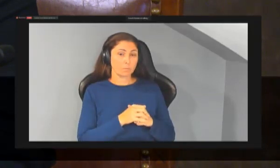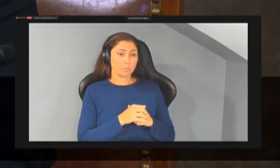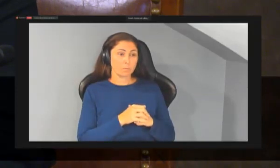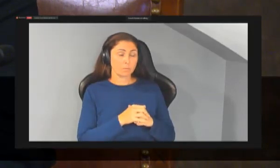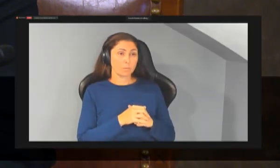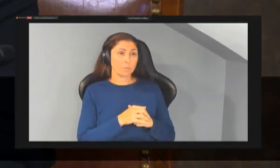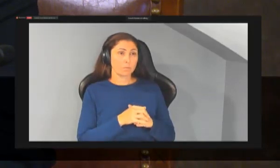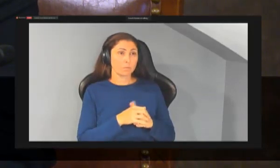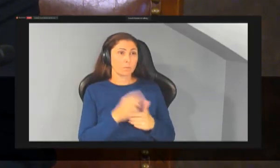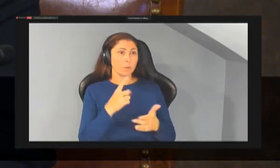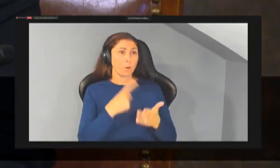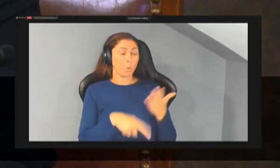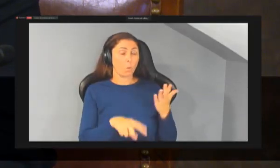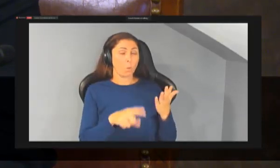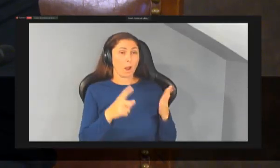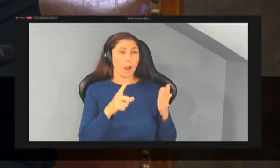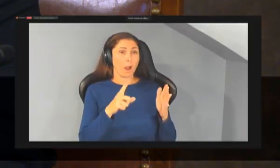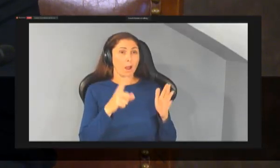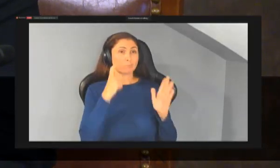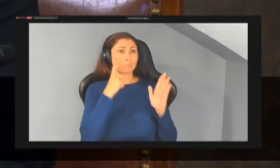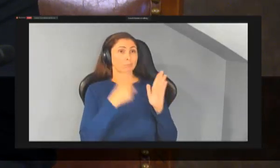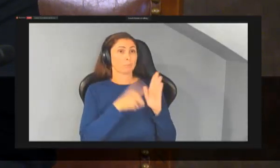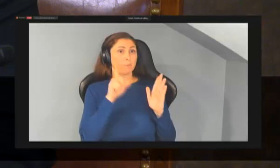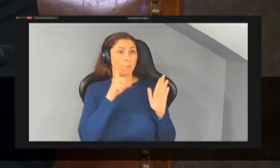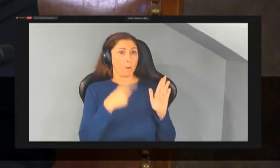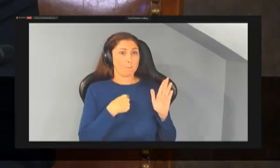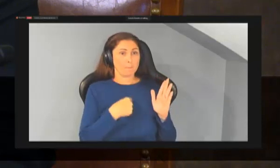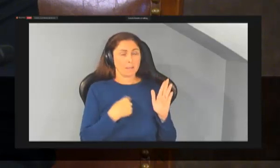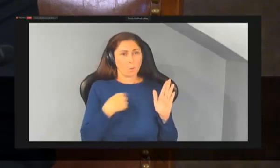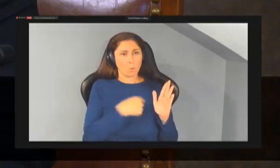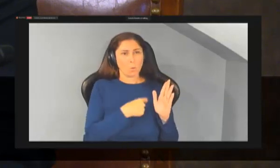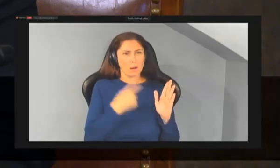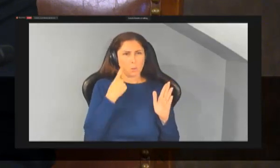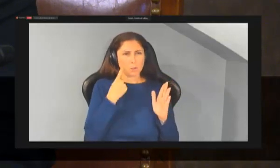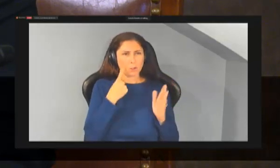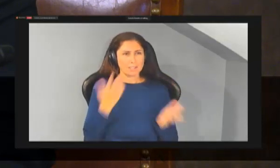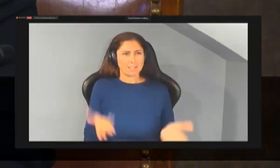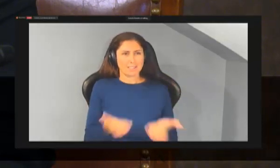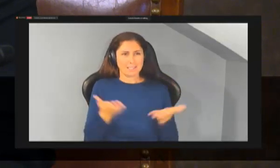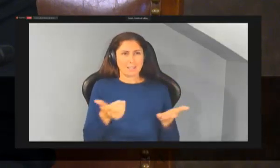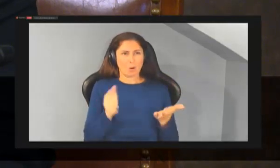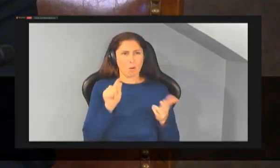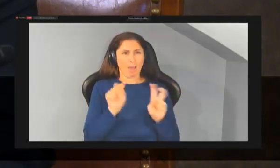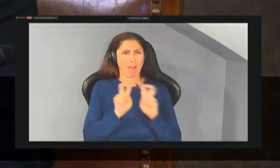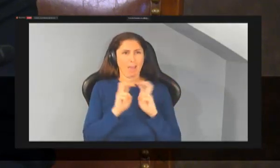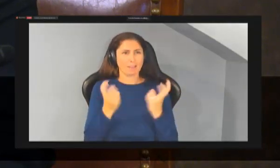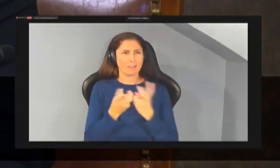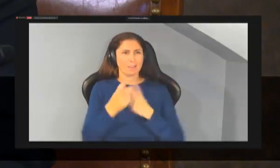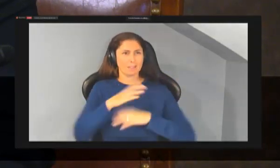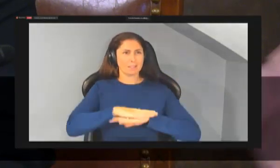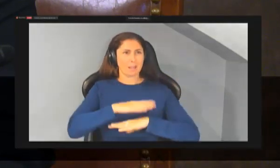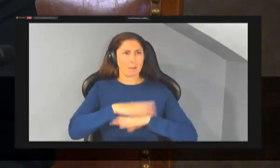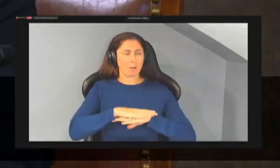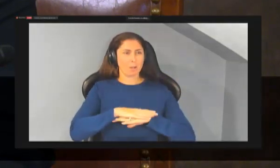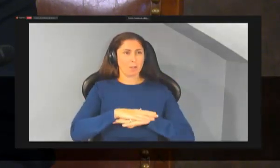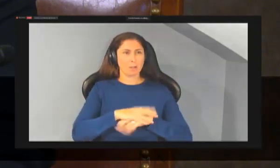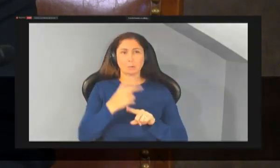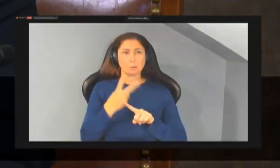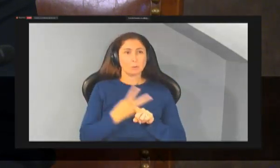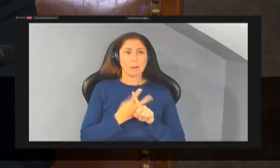to mind for me was, we were just here at the table not 2 months ago